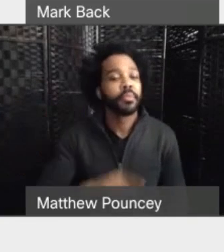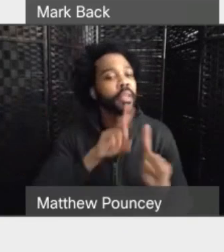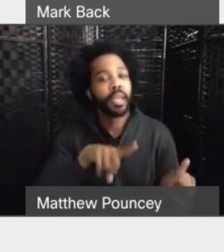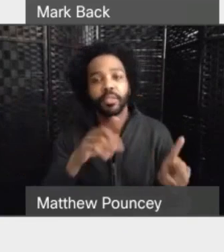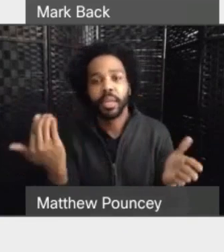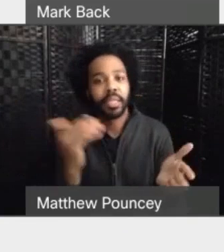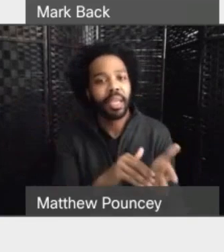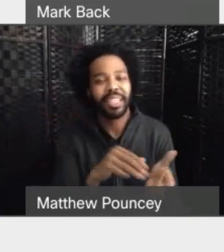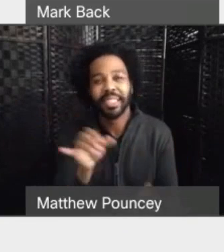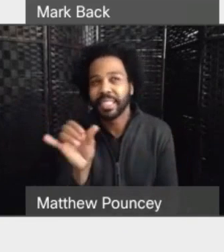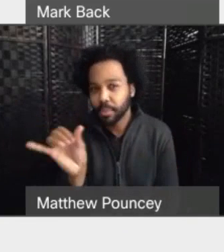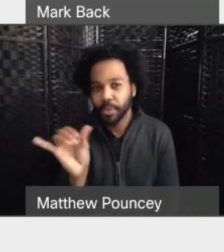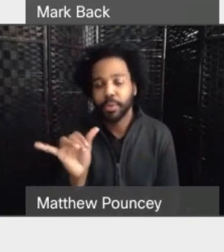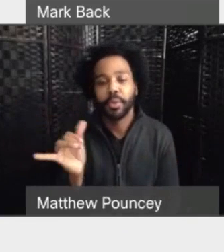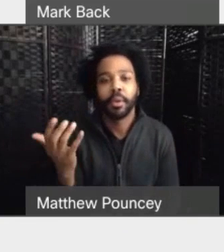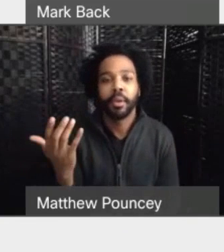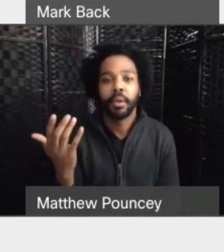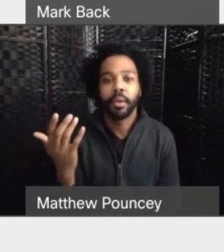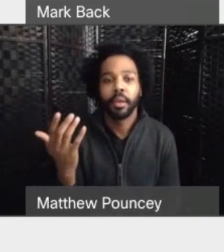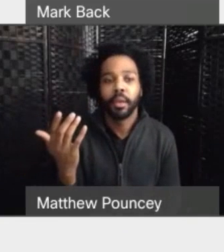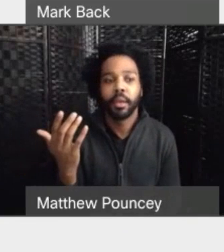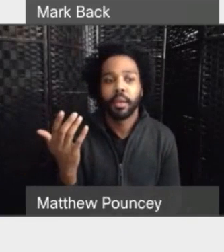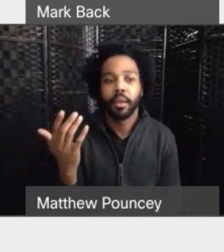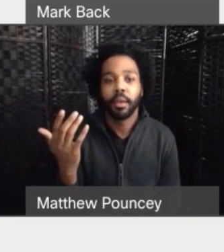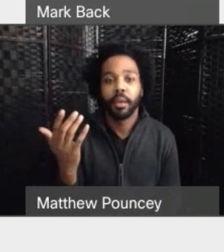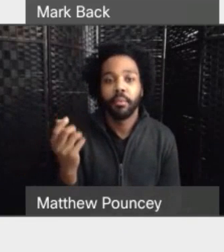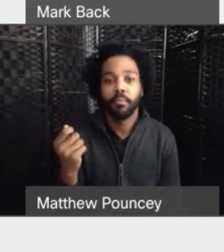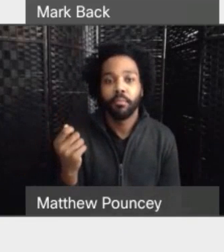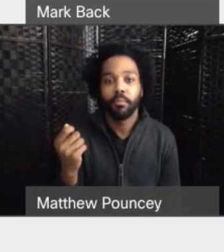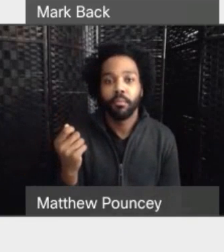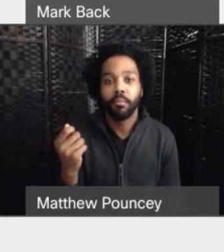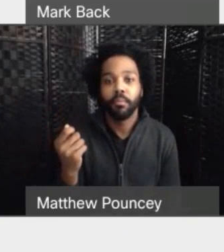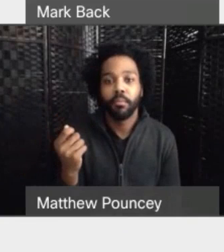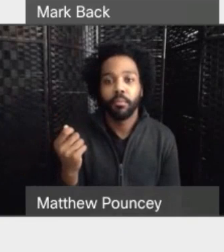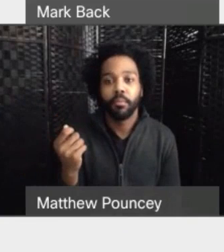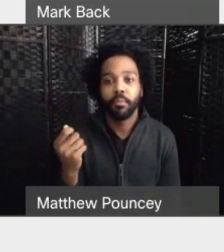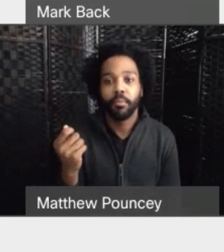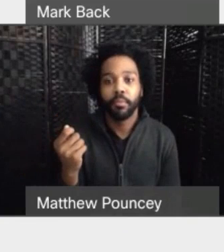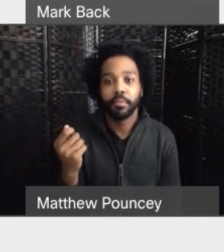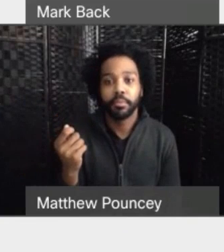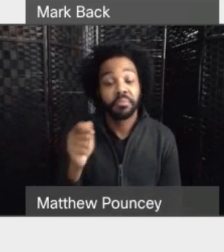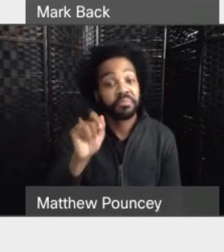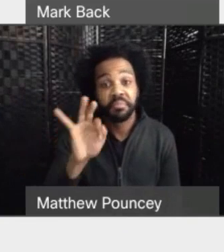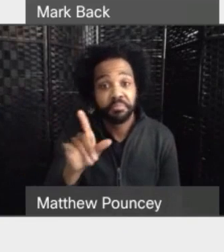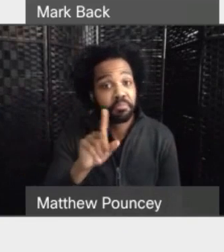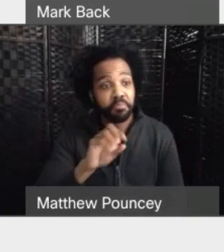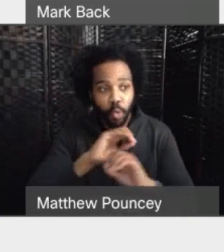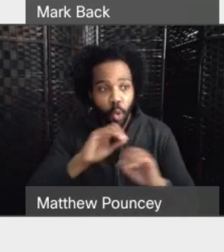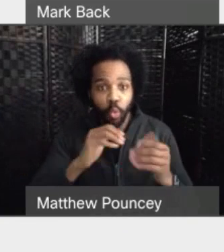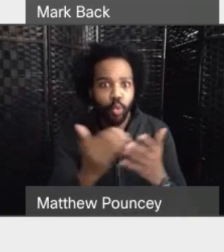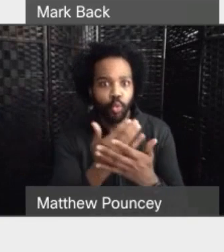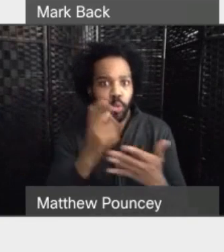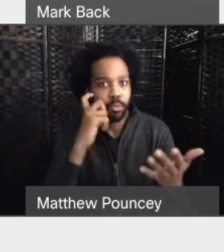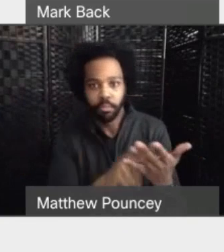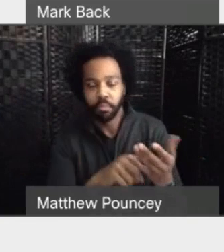is similar, which is if they do not have new or worsening symptoms and they're within the 12 weeks since their